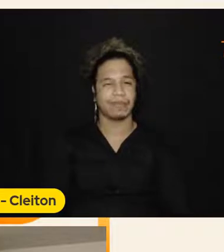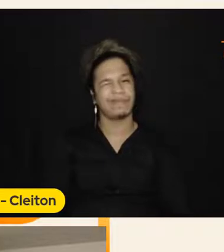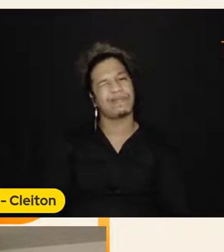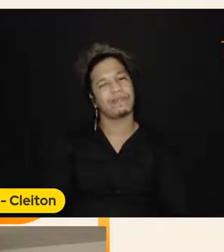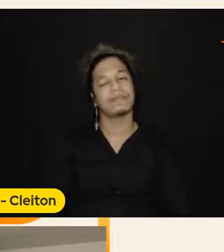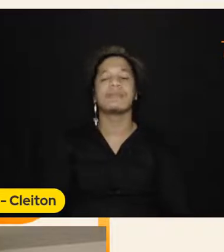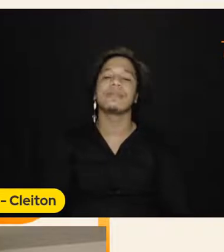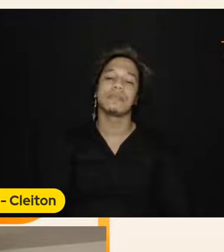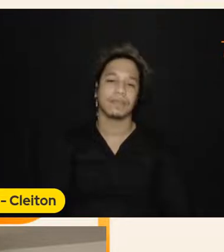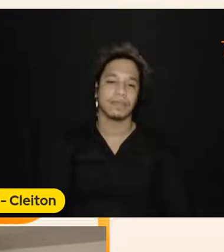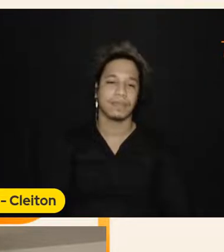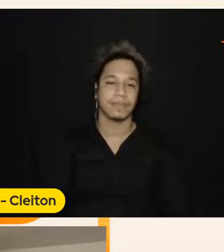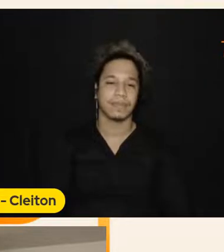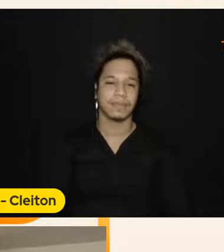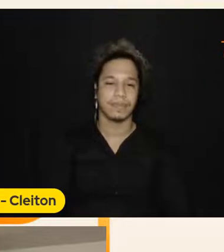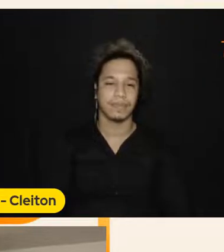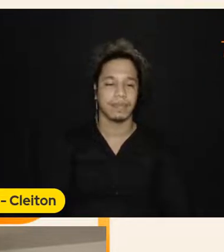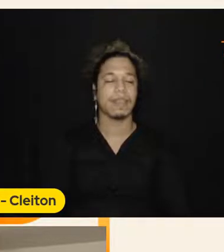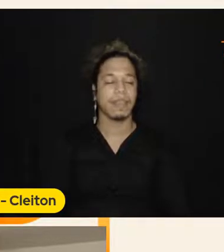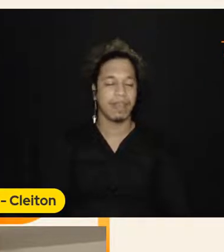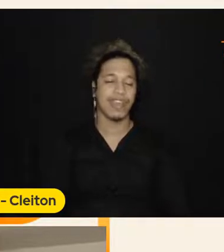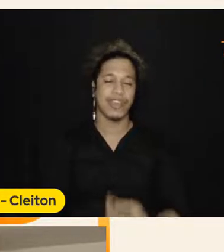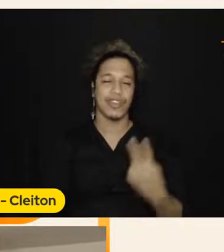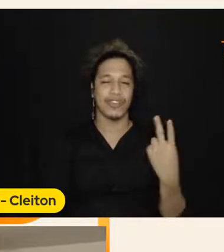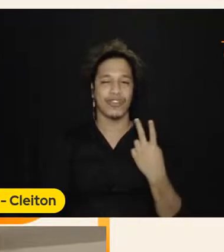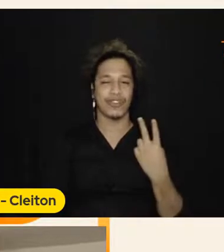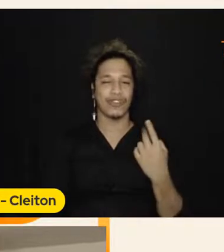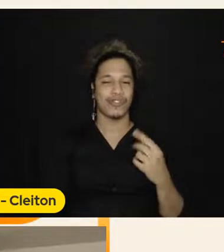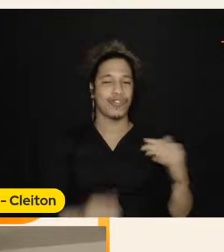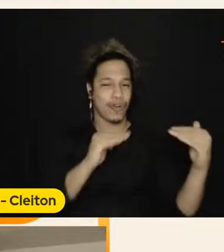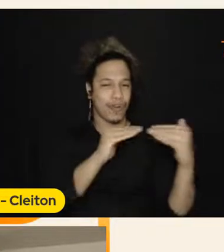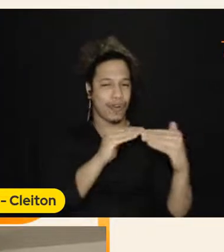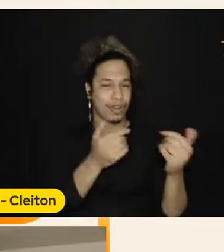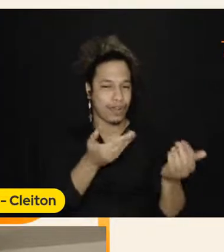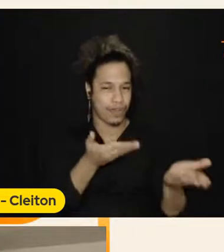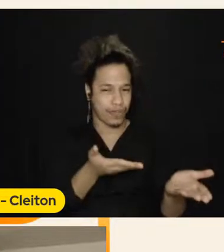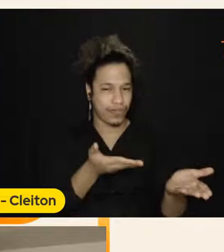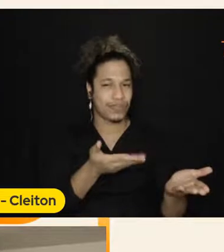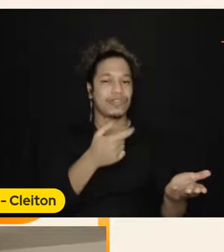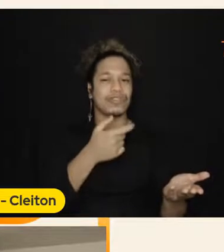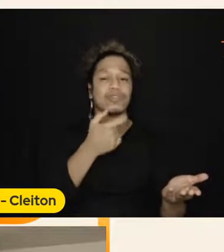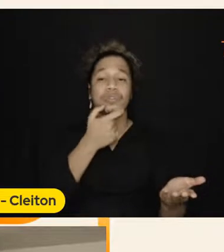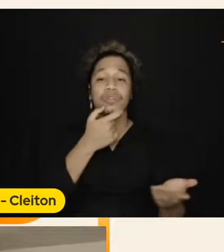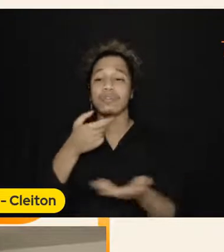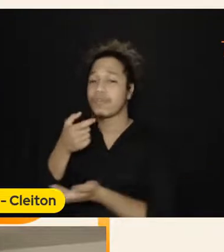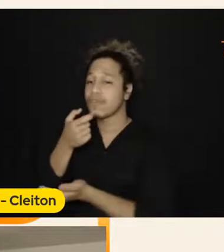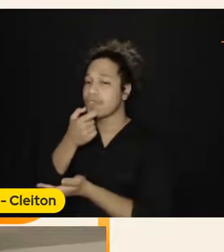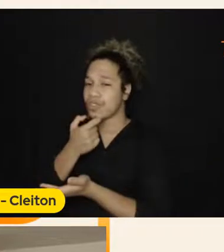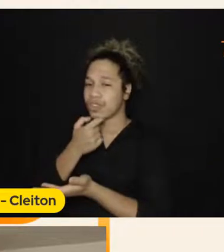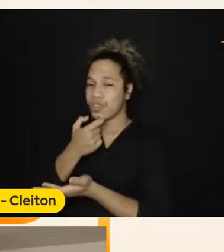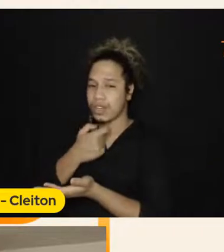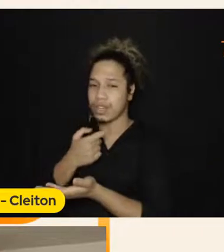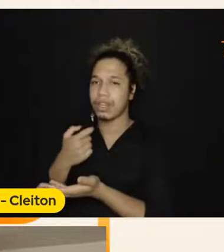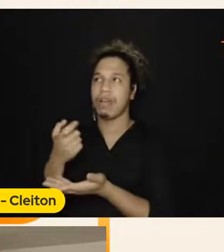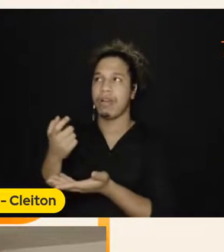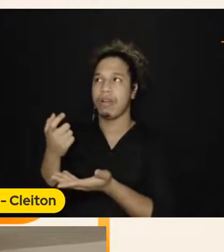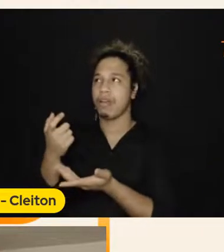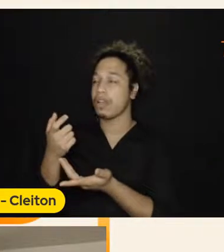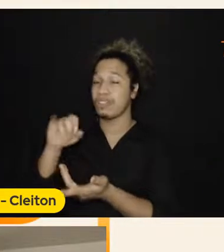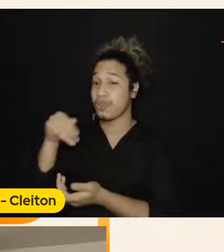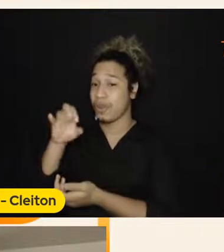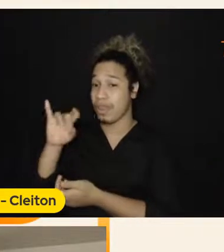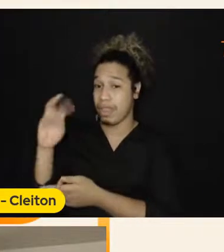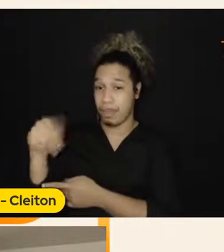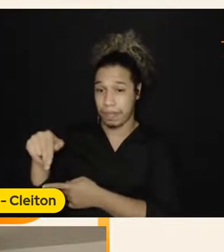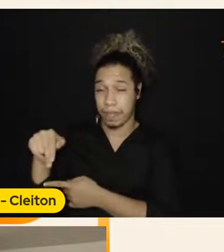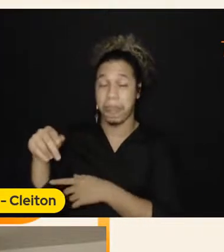Okay. We totally agree with you, Jonathan. Talking about misinformation, how serious it is. And we